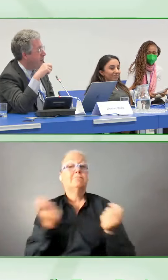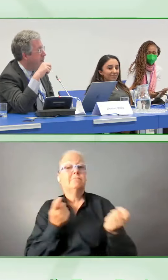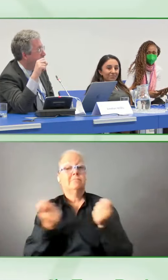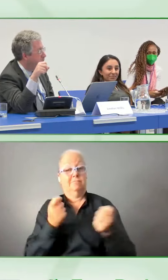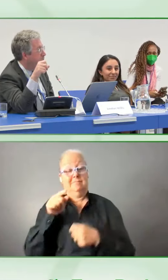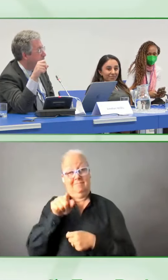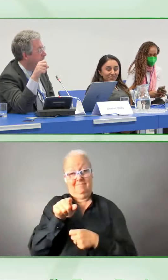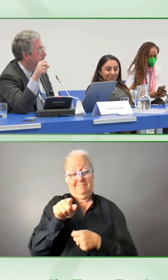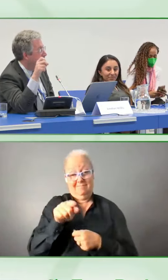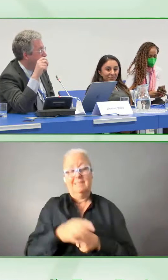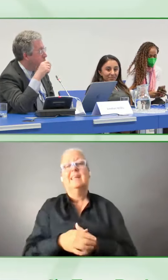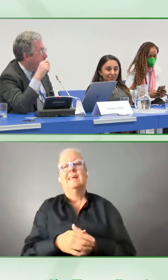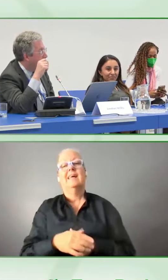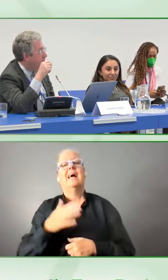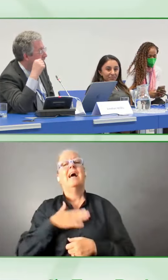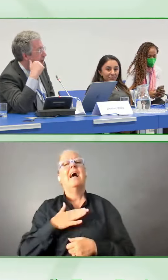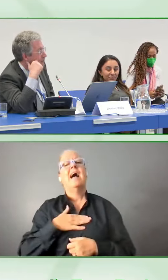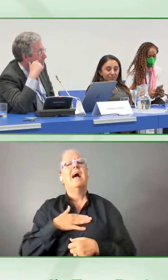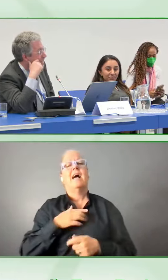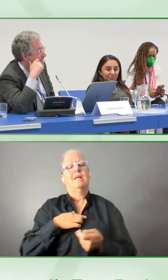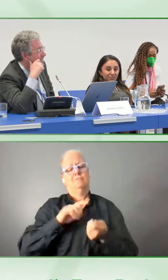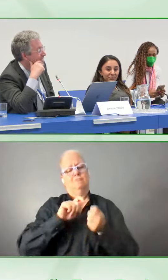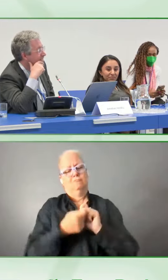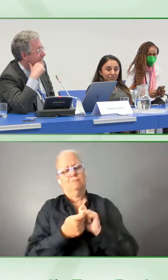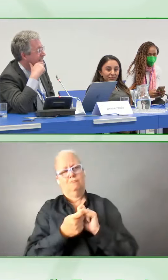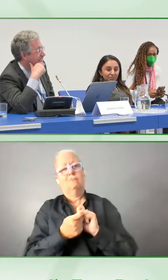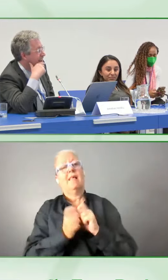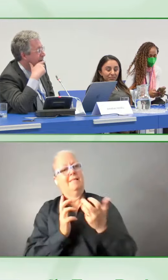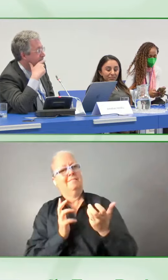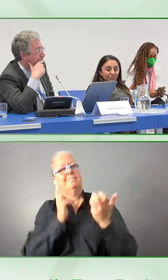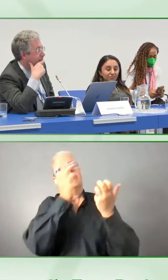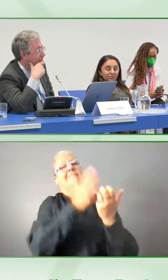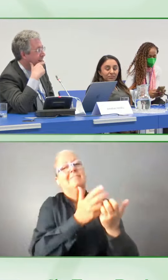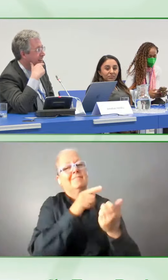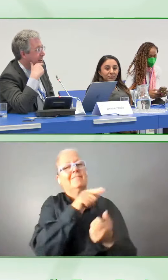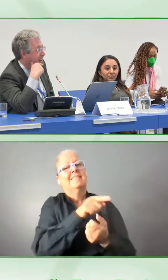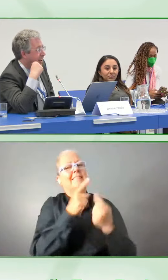different hackathon for them, because what we found is that